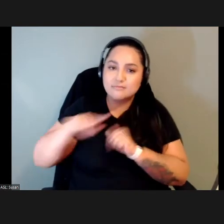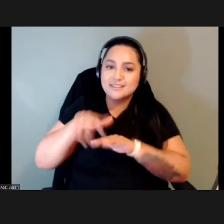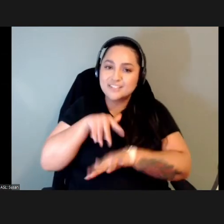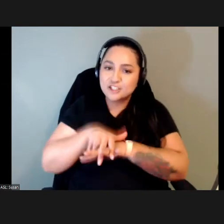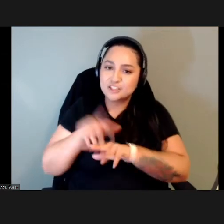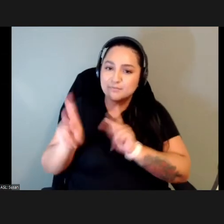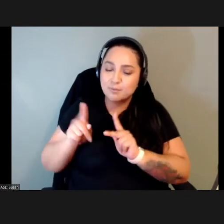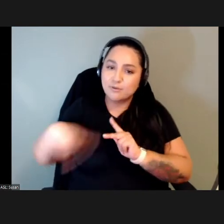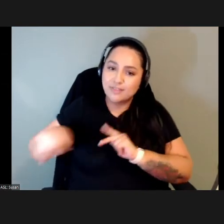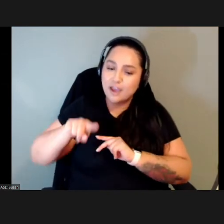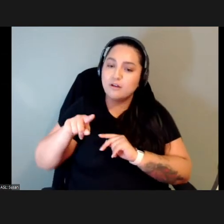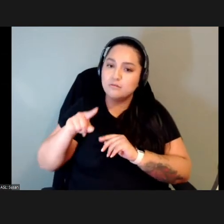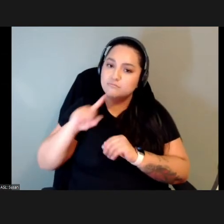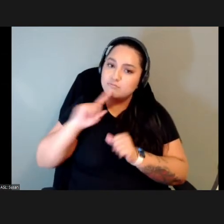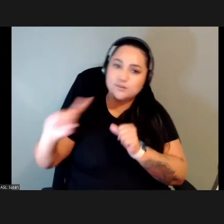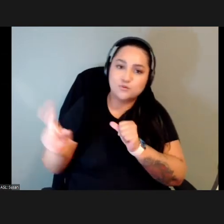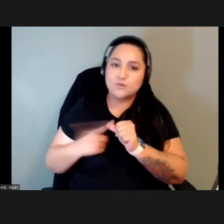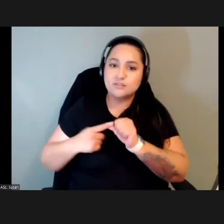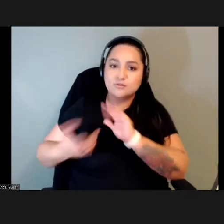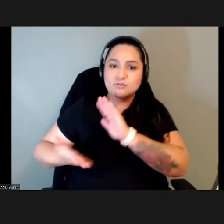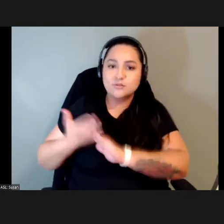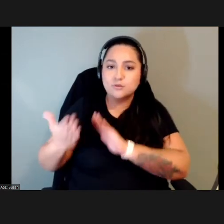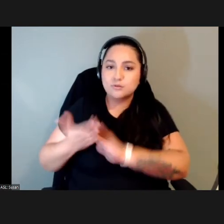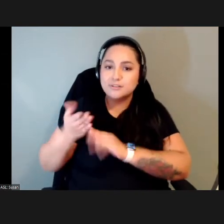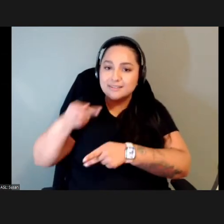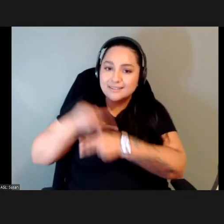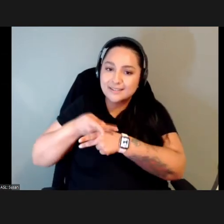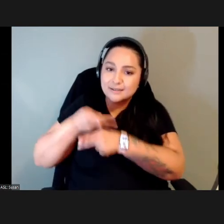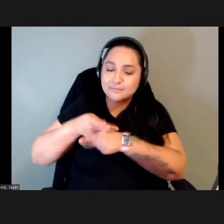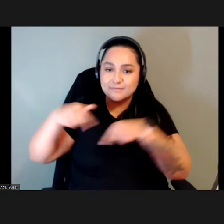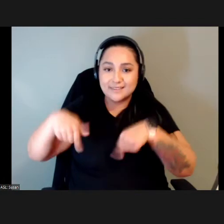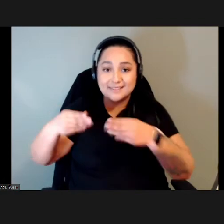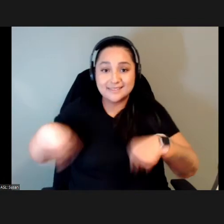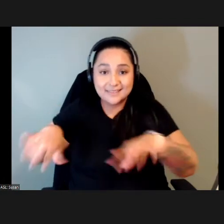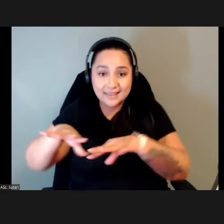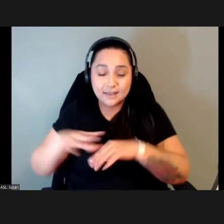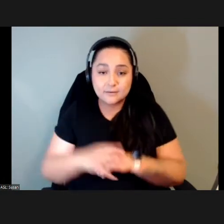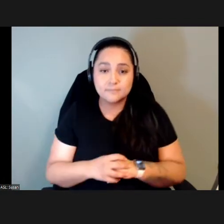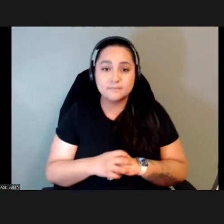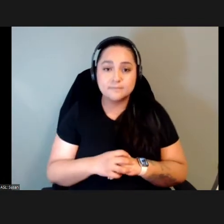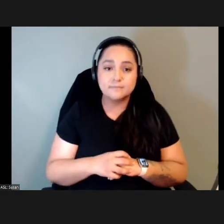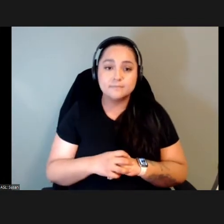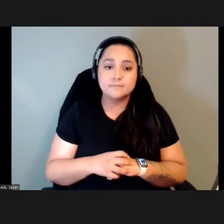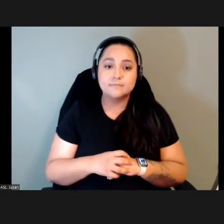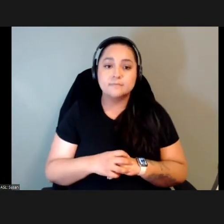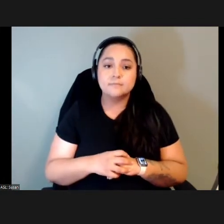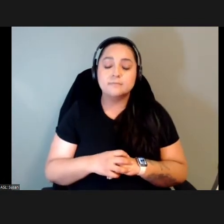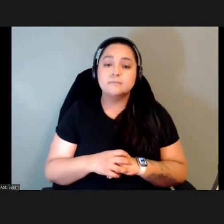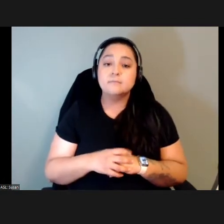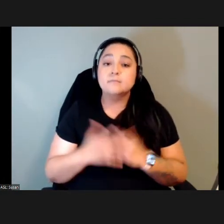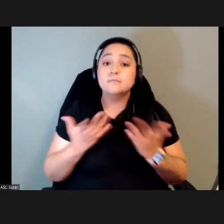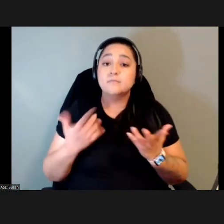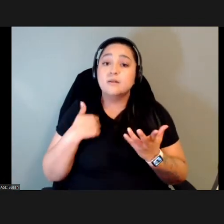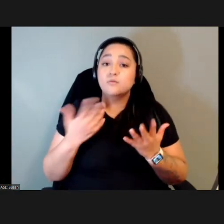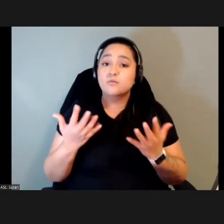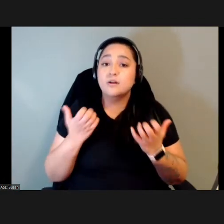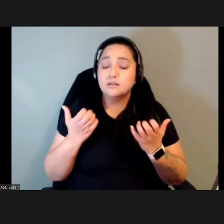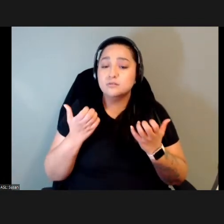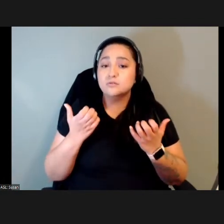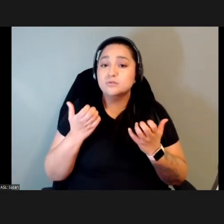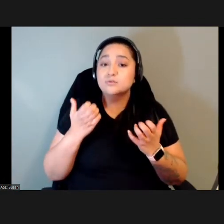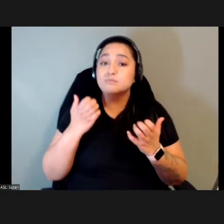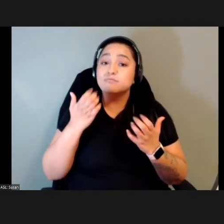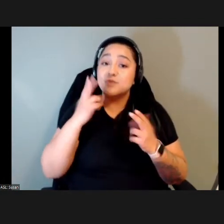and erasure has shaped the land upon which we are on. And so I want to honor and acknowledge the